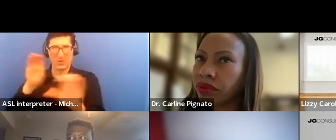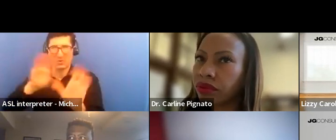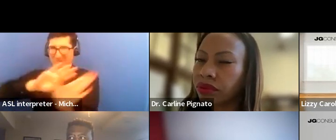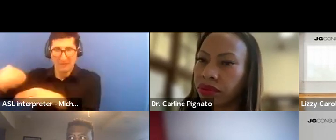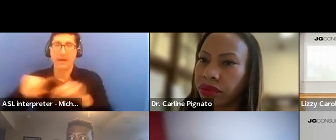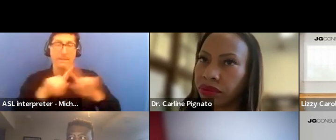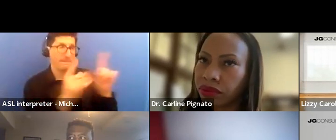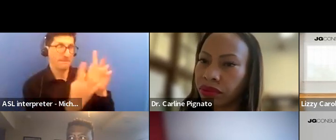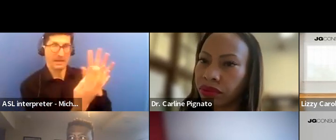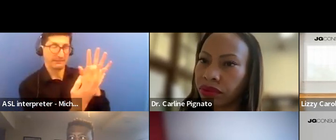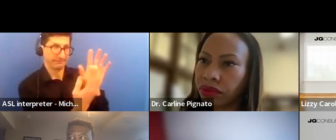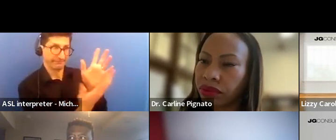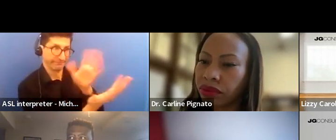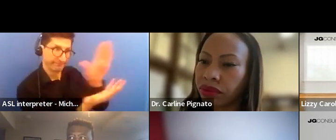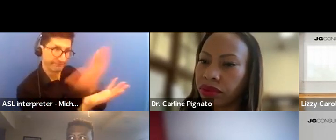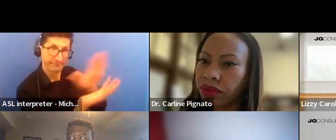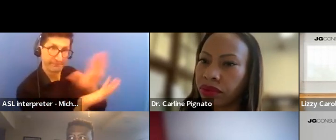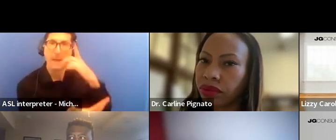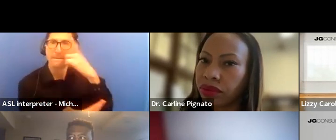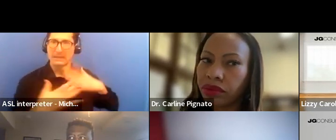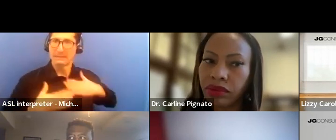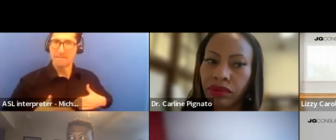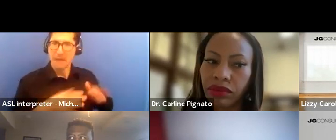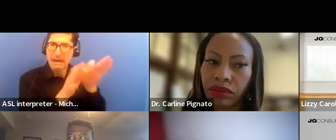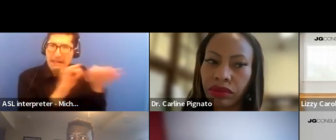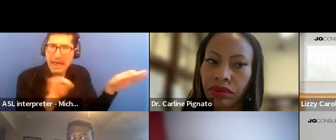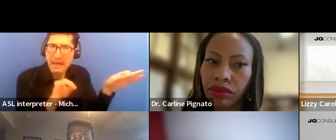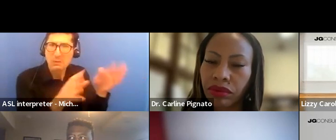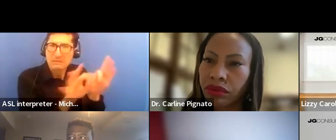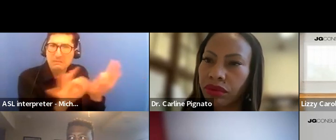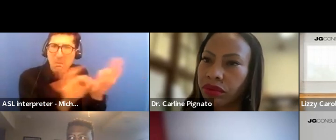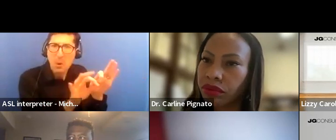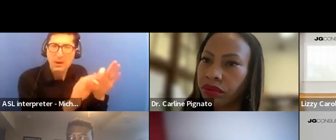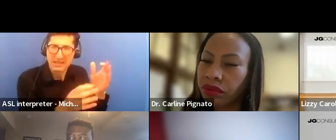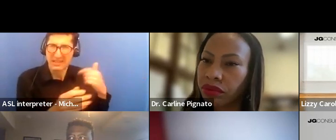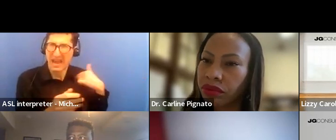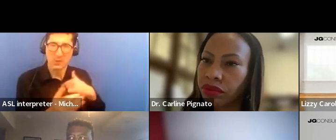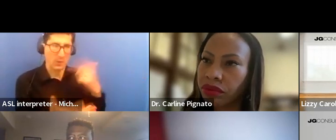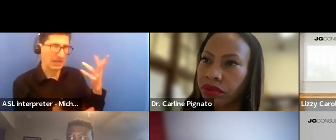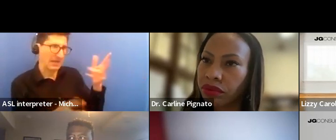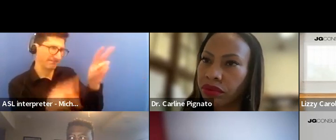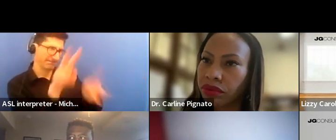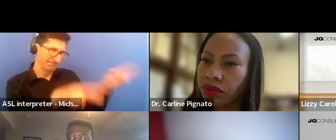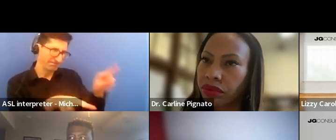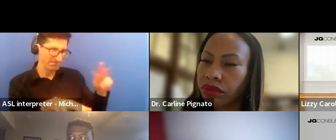much the body language when you're talking to a candidate and getting to know them and saying, do you see this person as superintendent?